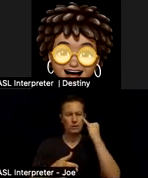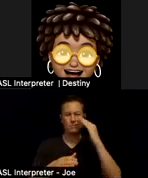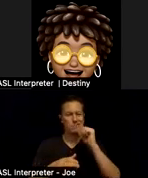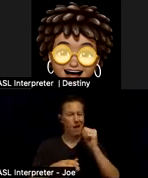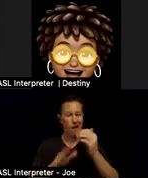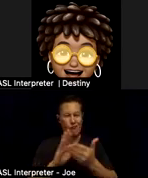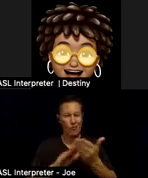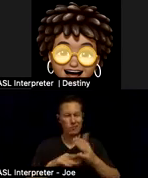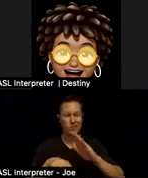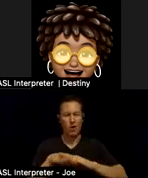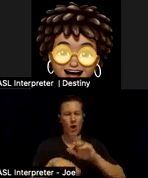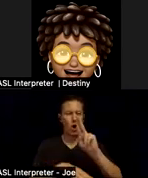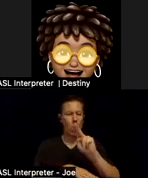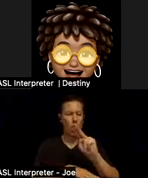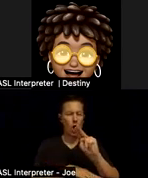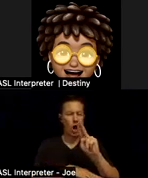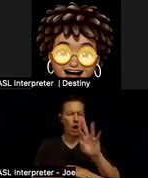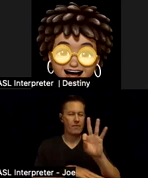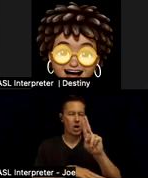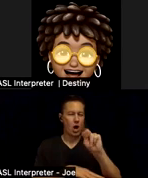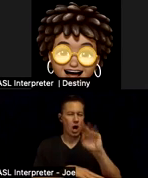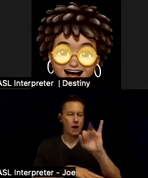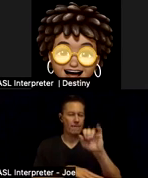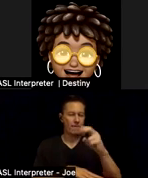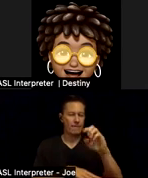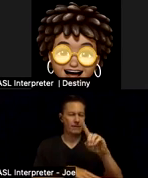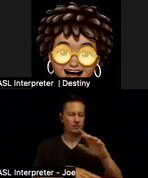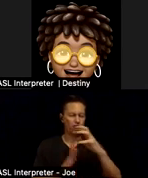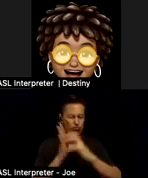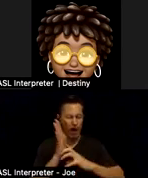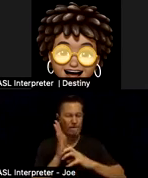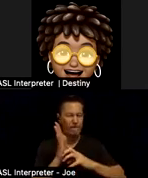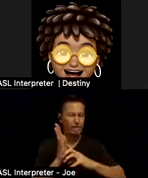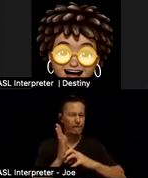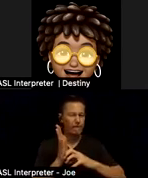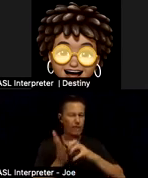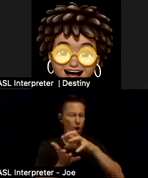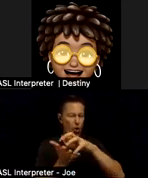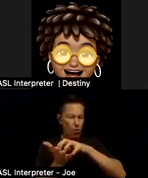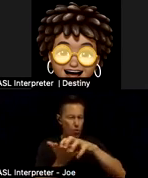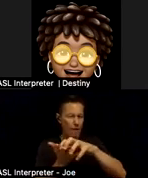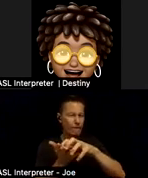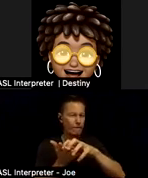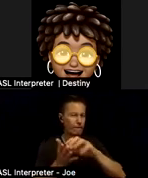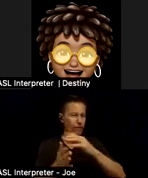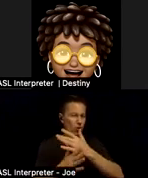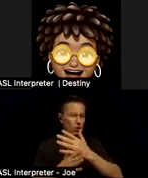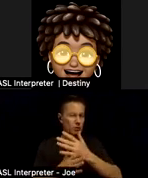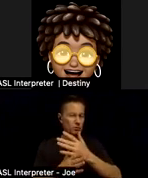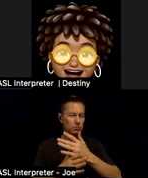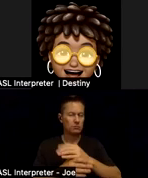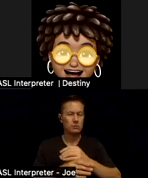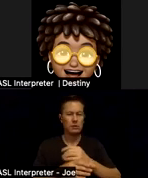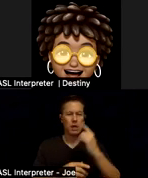or unfinished wood, like rough up wood. Like I always think of the underside of a desk, like it's